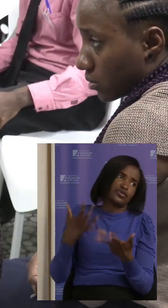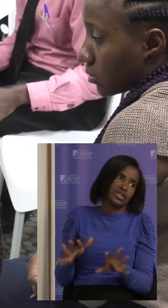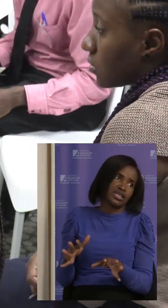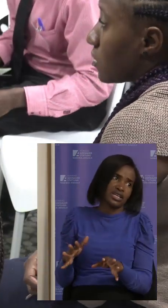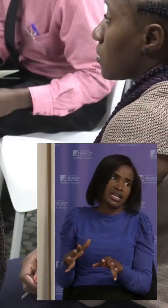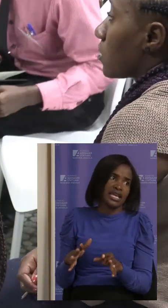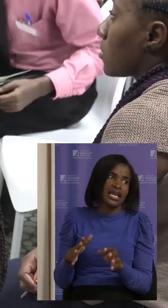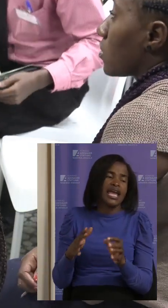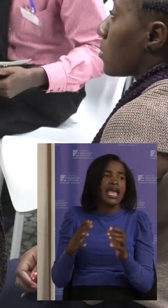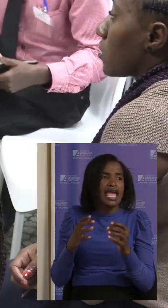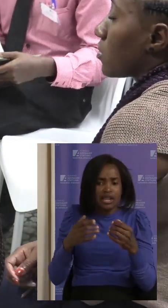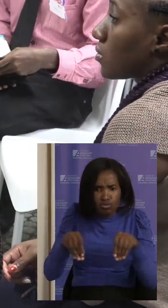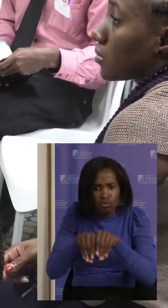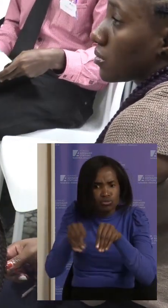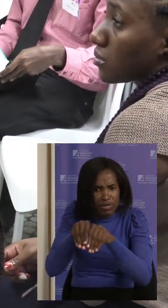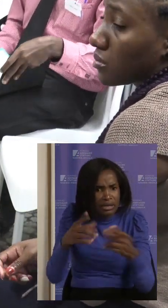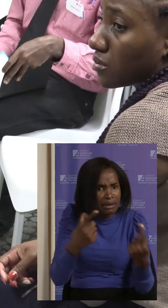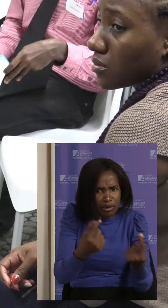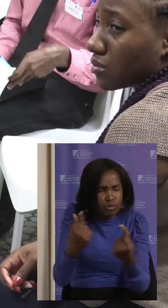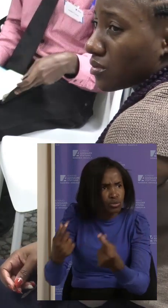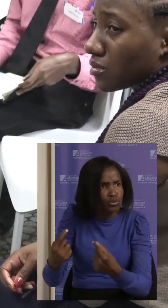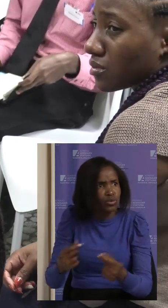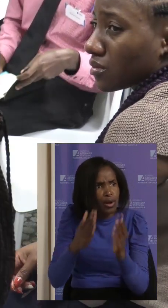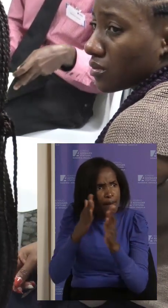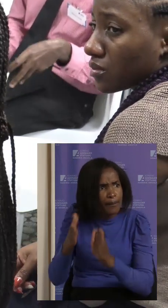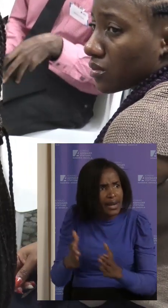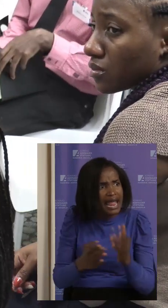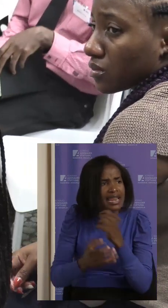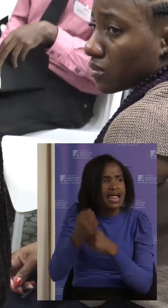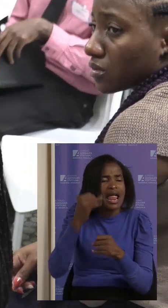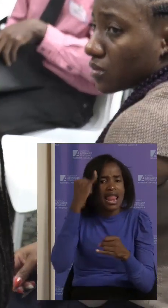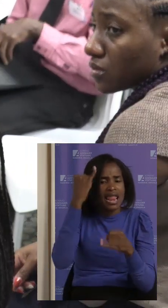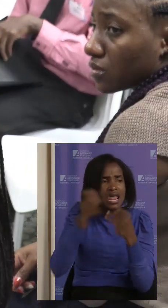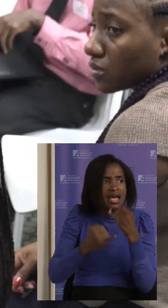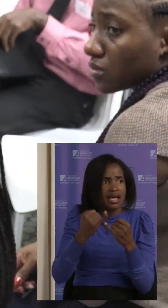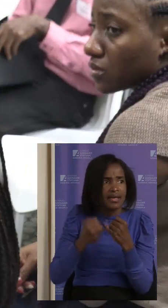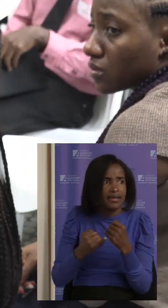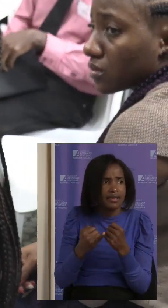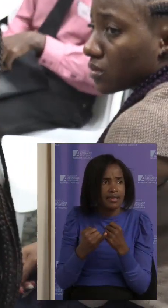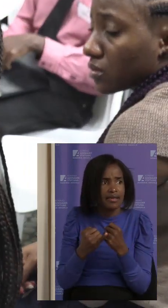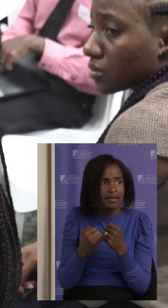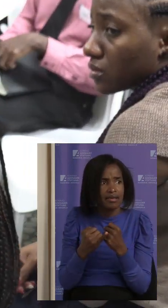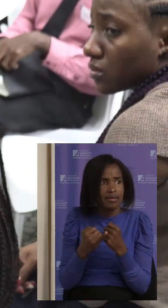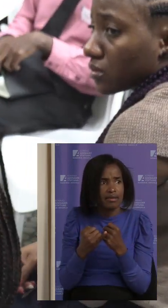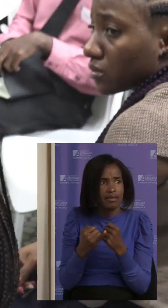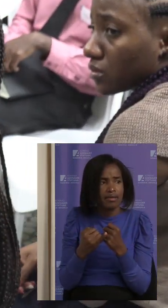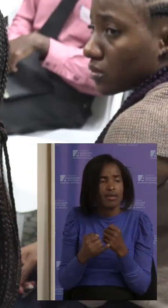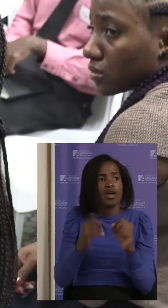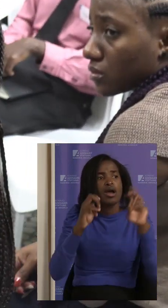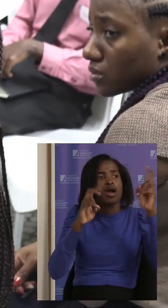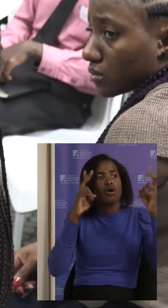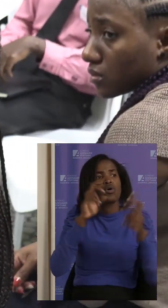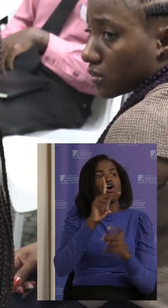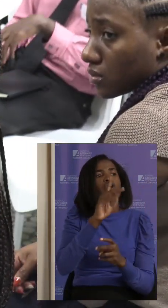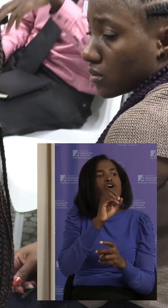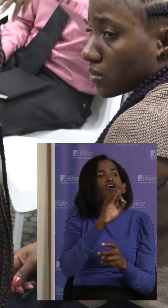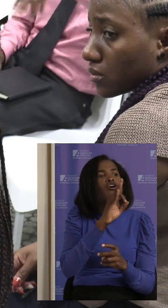and actioning all these plans and actions. And lastly, I just want to refer everyone to a quote by Kofi